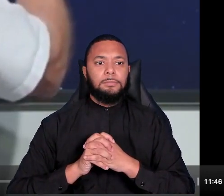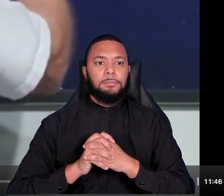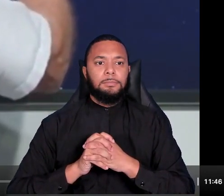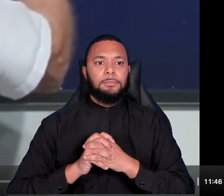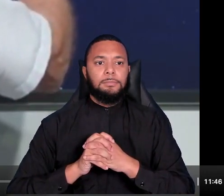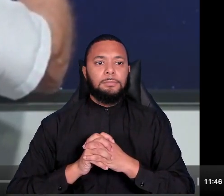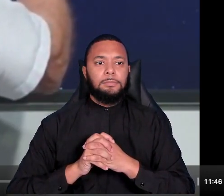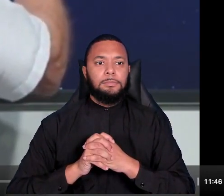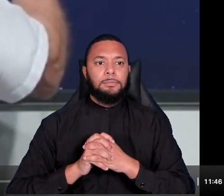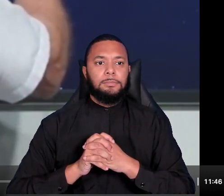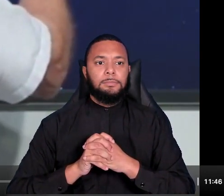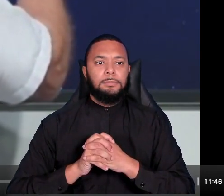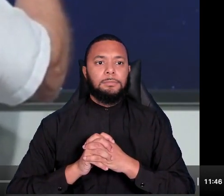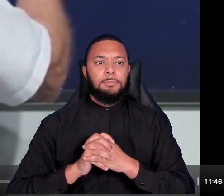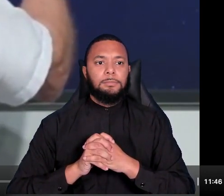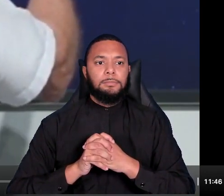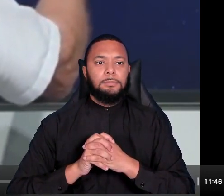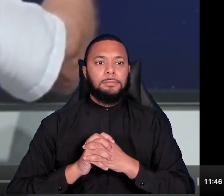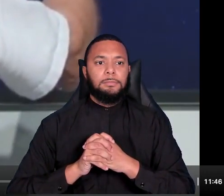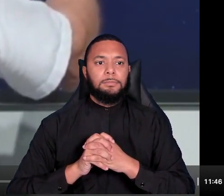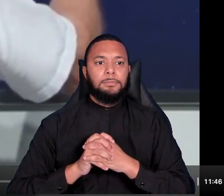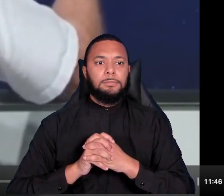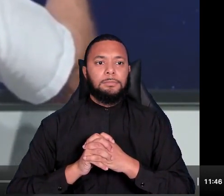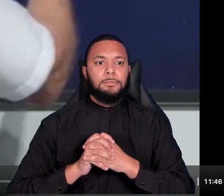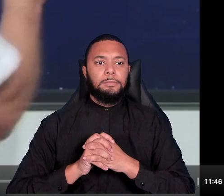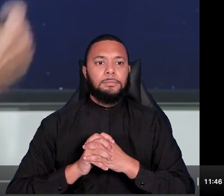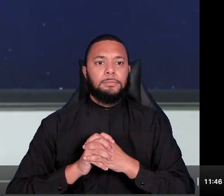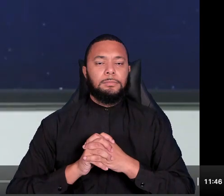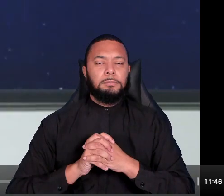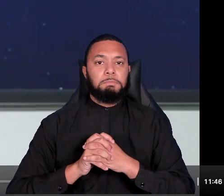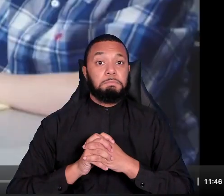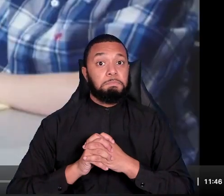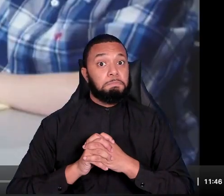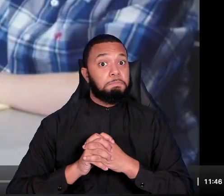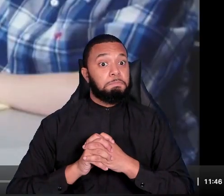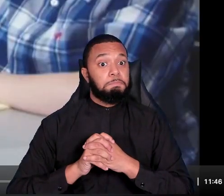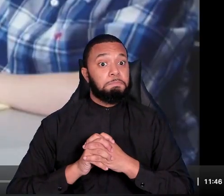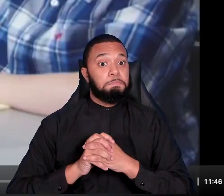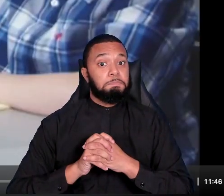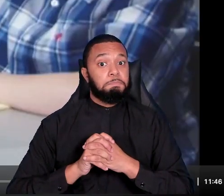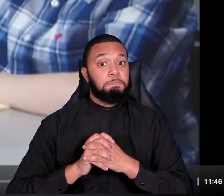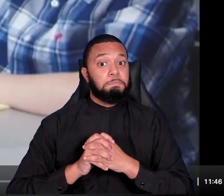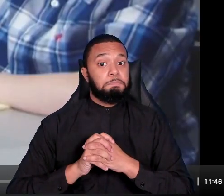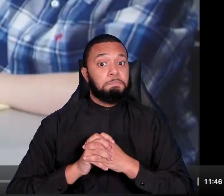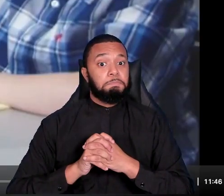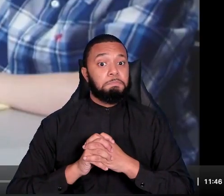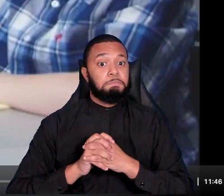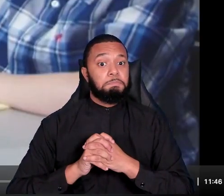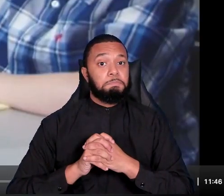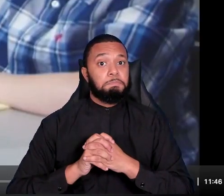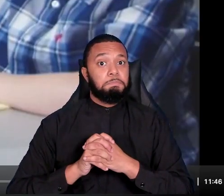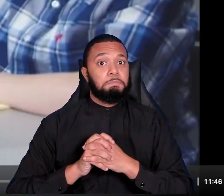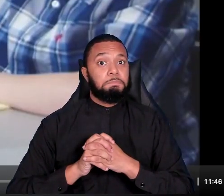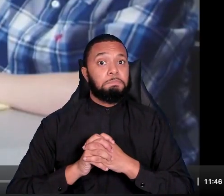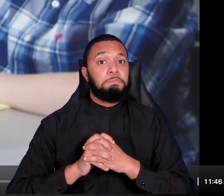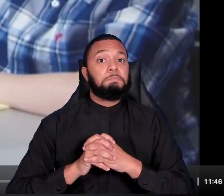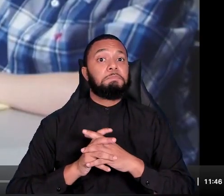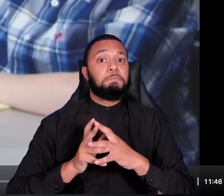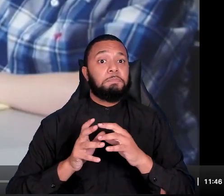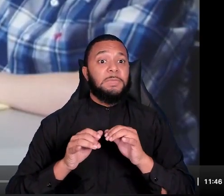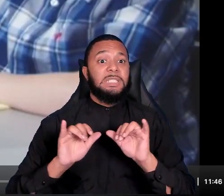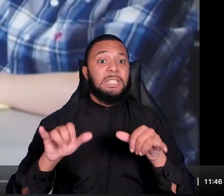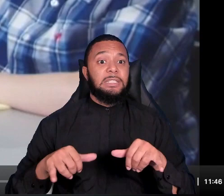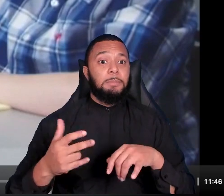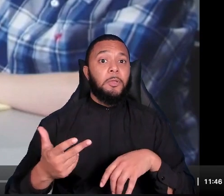y is less than or equal to 3. So here we have a system of